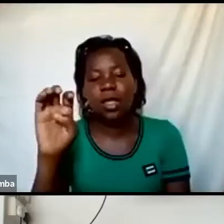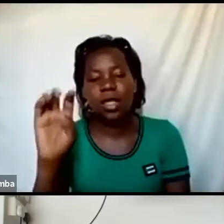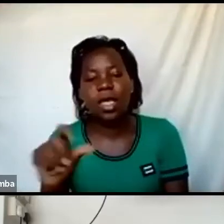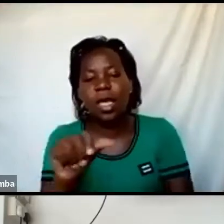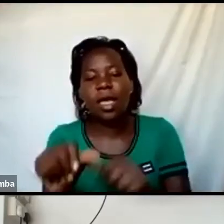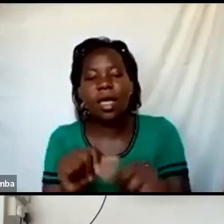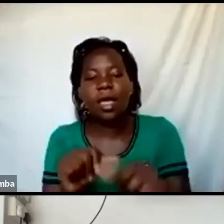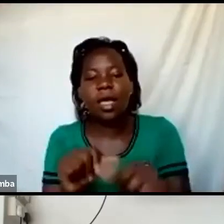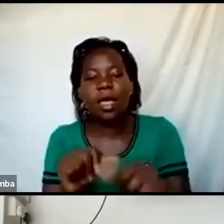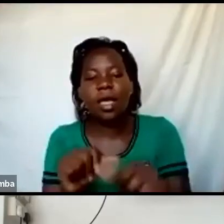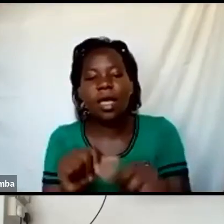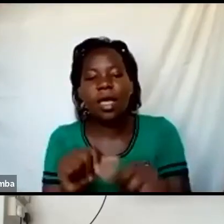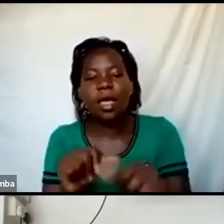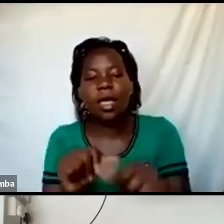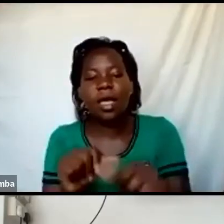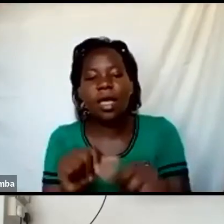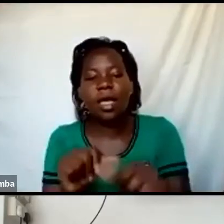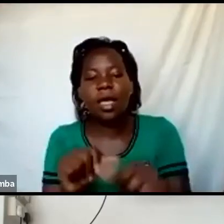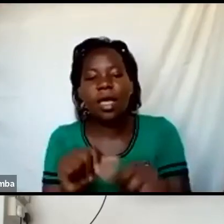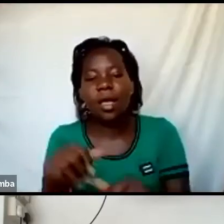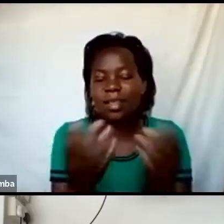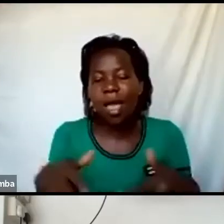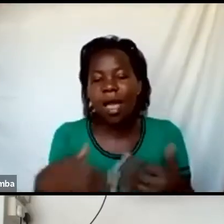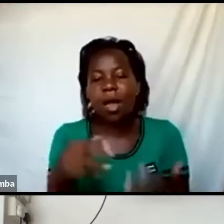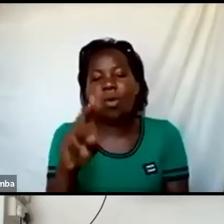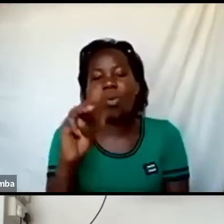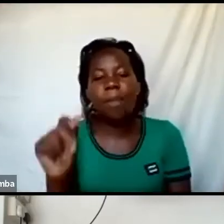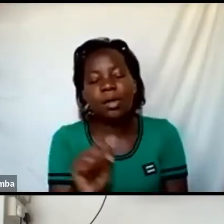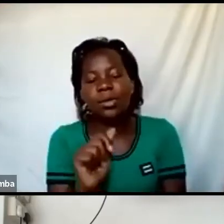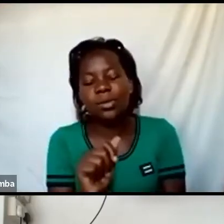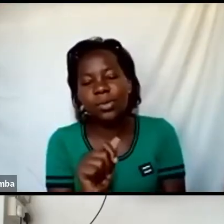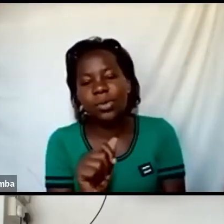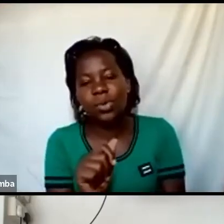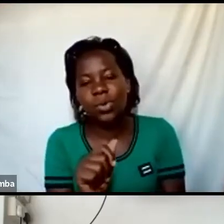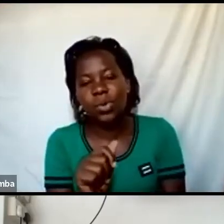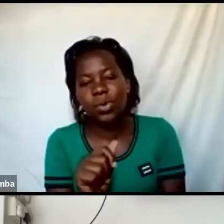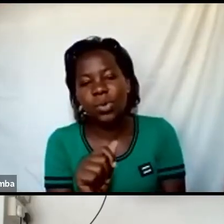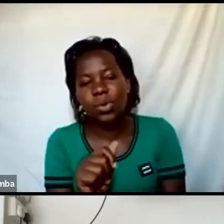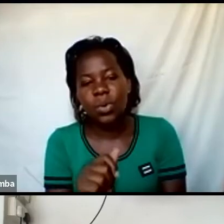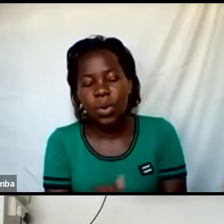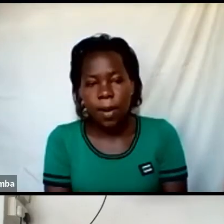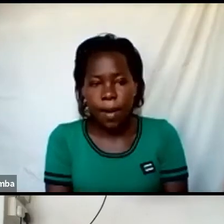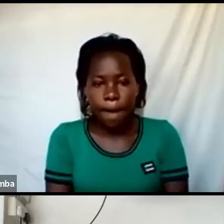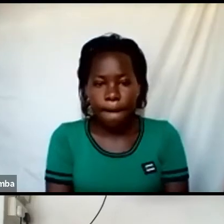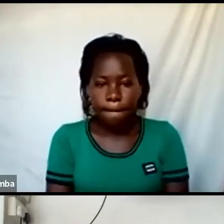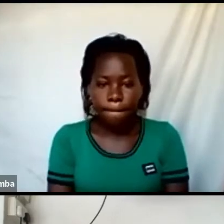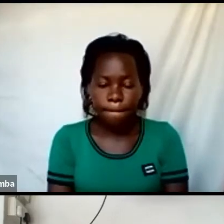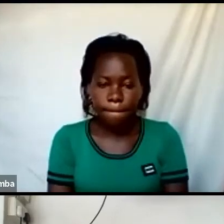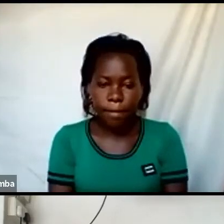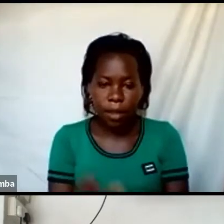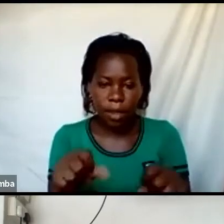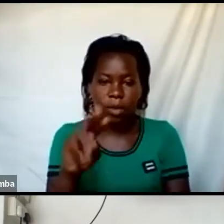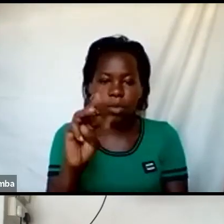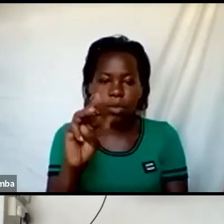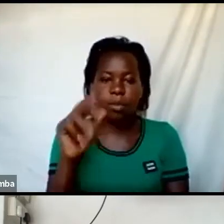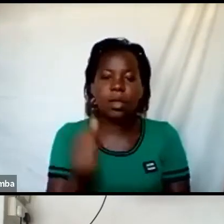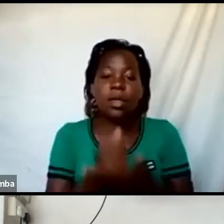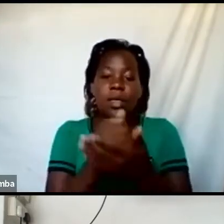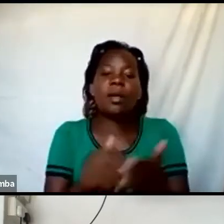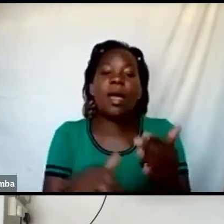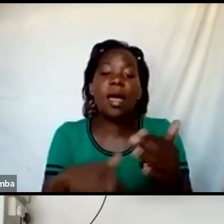how UMA can be able to help, but I'll come to you in a bit. Let me start with Dr. Maki. if you were to go back and